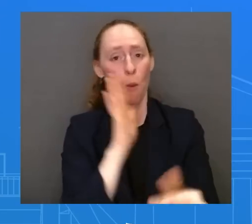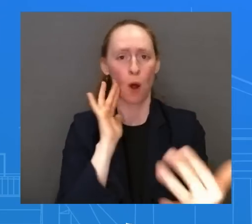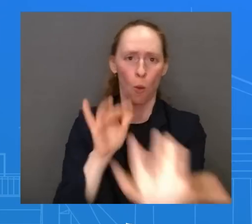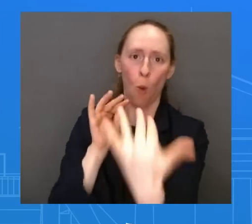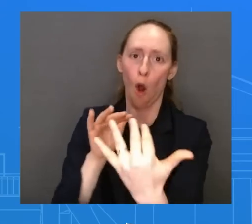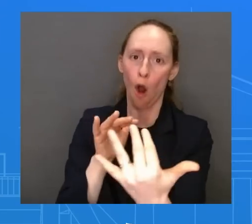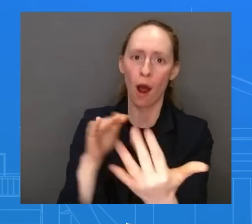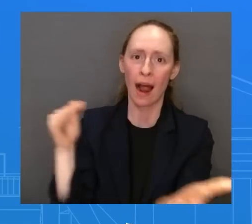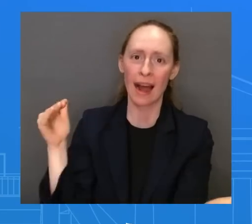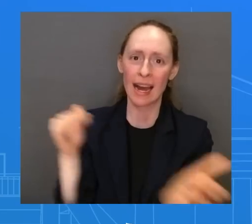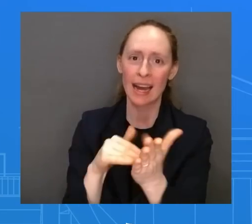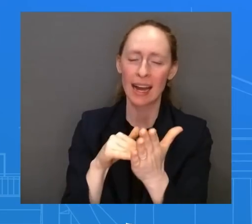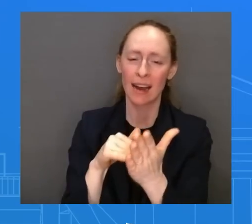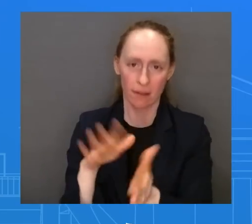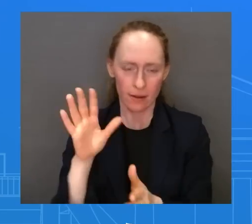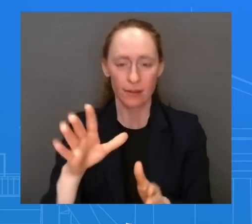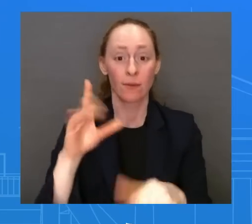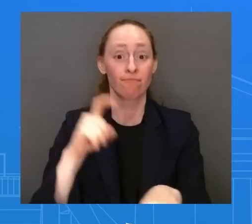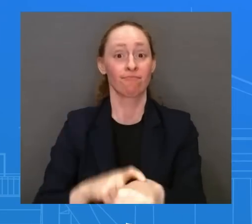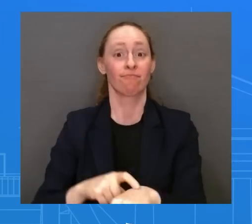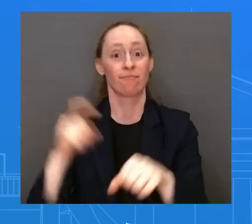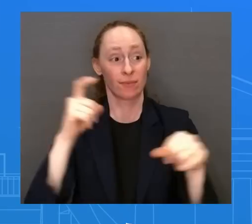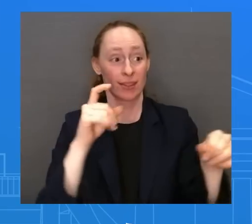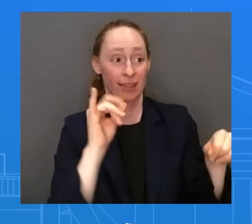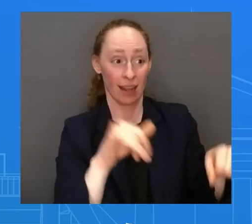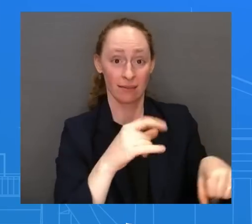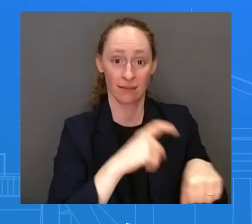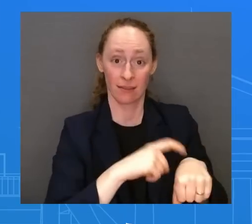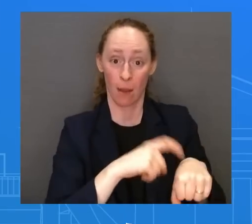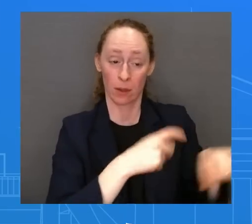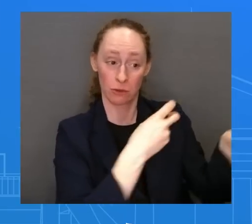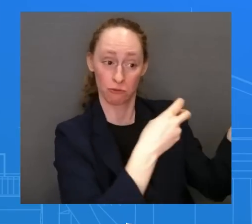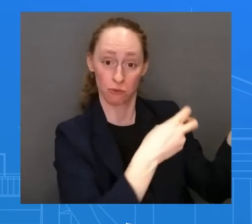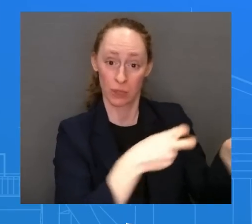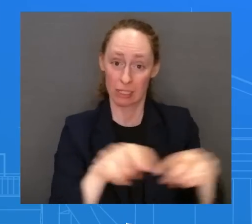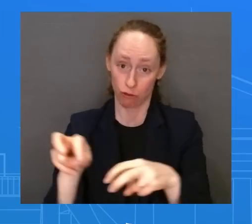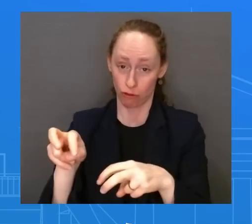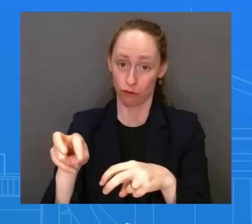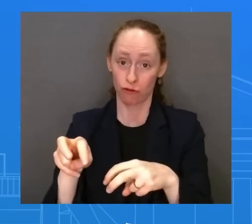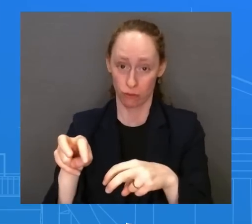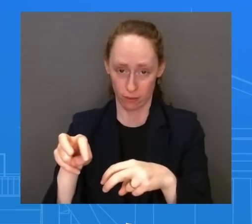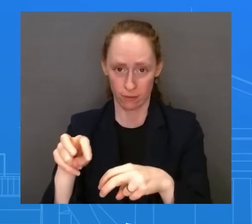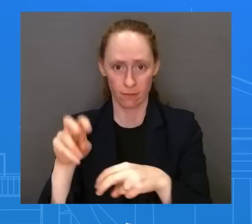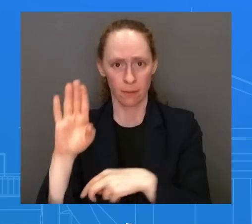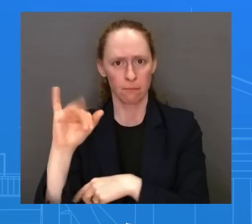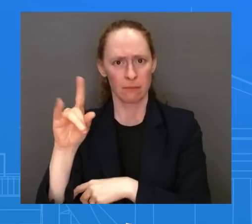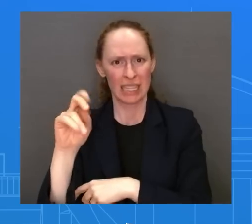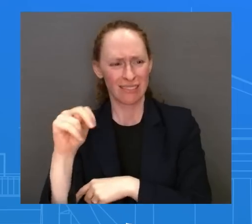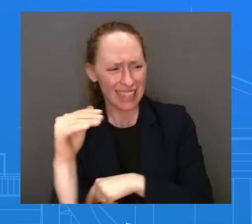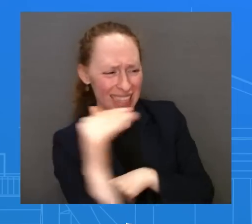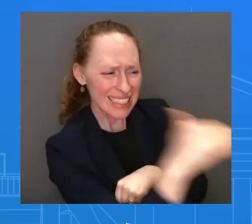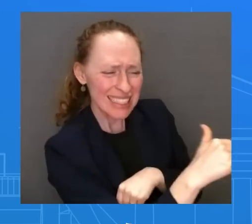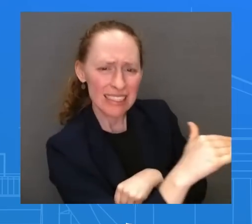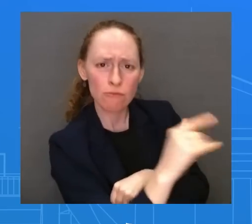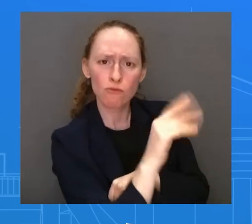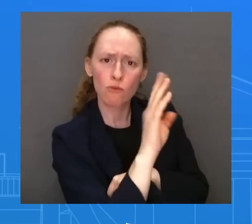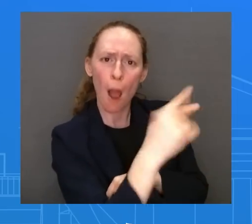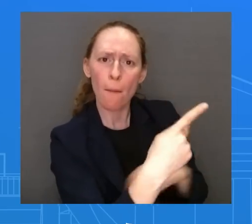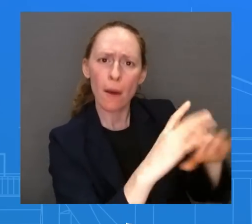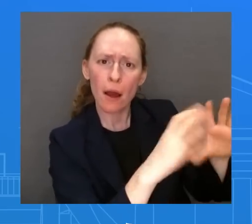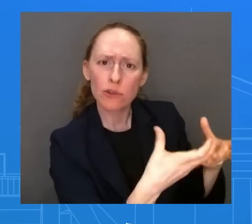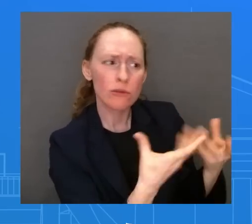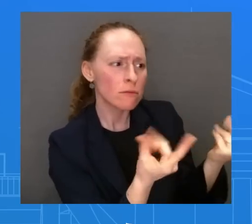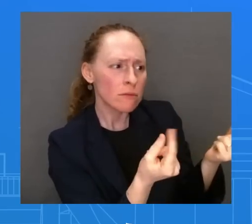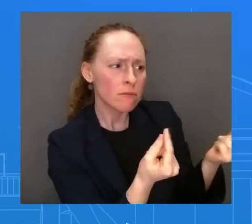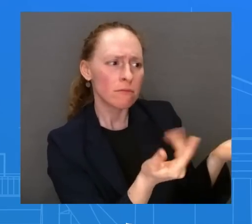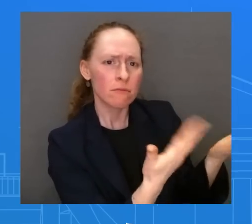for that removal they asked to see plans for a security transition to the Afghan government and they asked to see plans to increase the